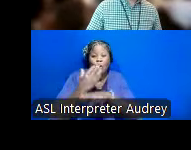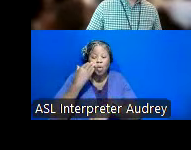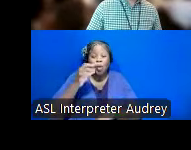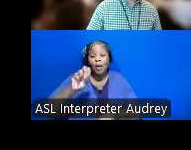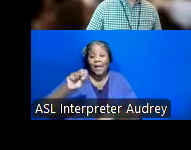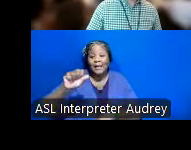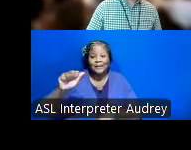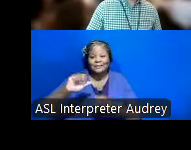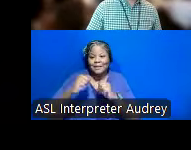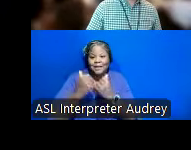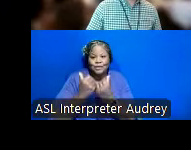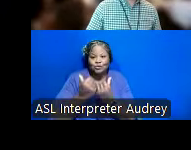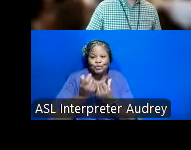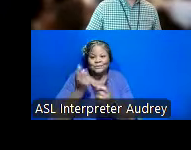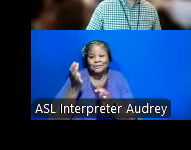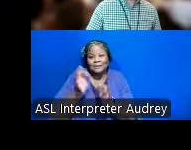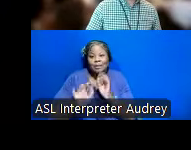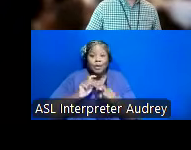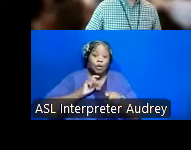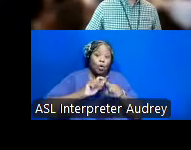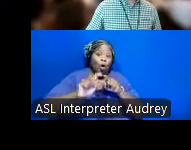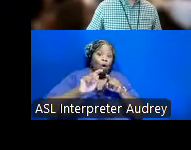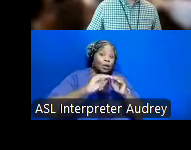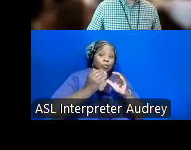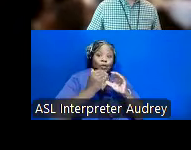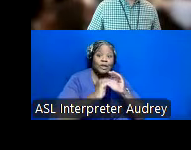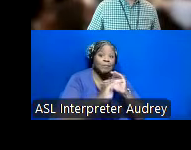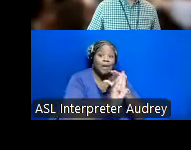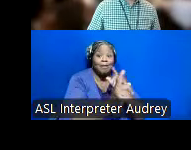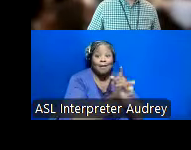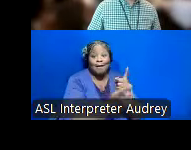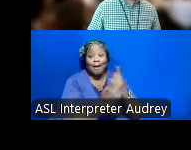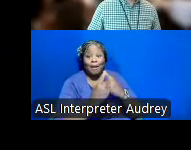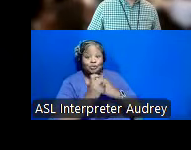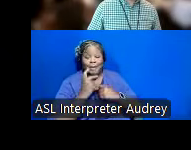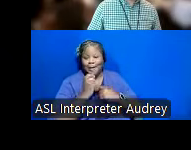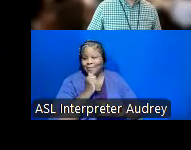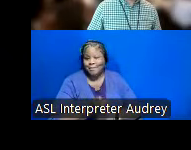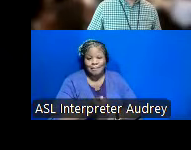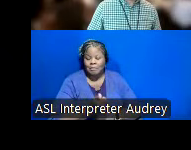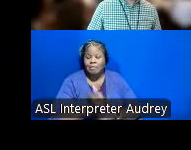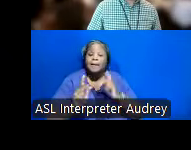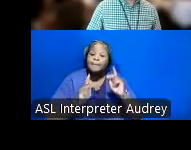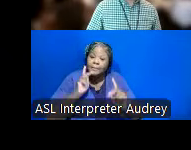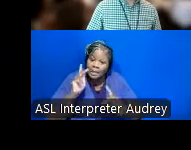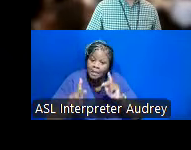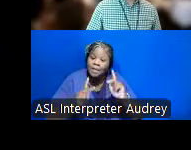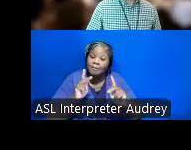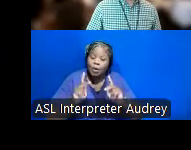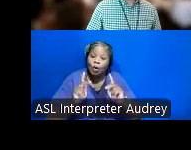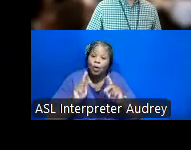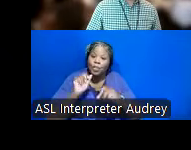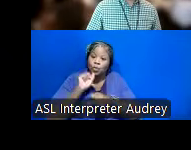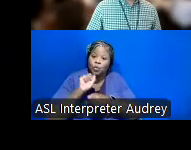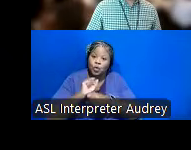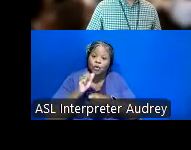an agency where you can simply call any number or email anyone and get a simple answer. People really get a lot of work done for